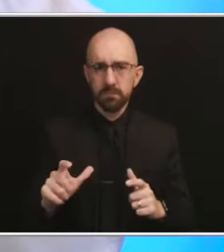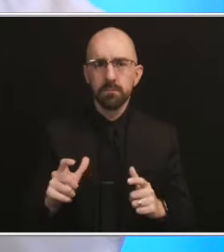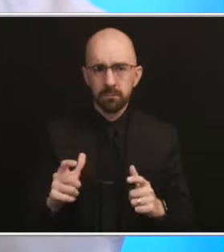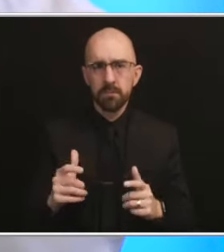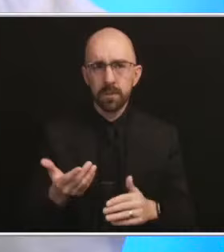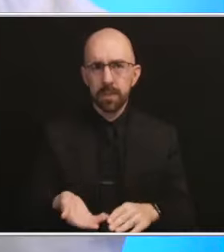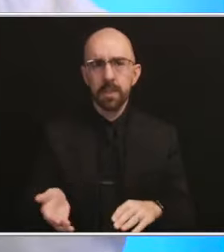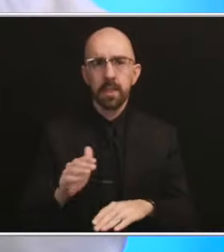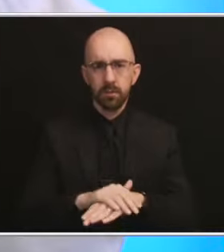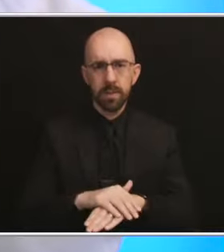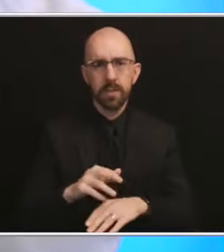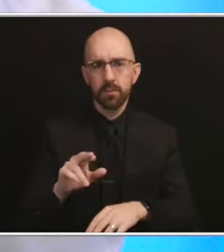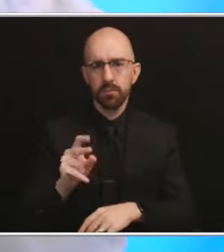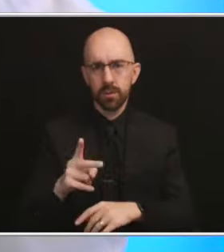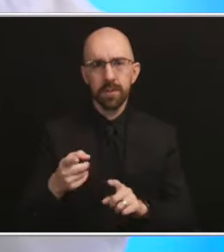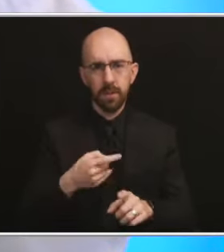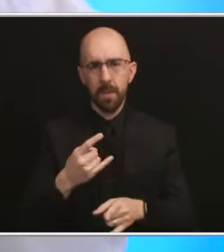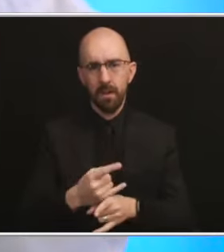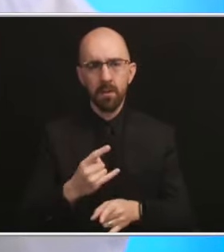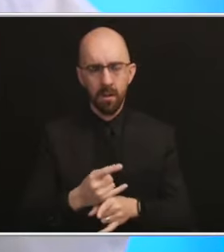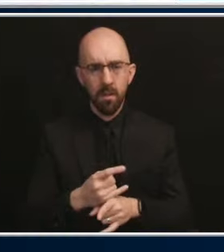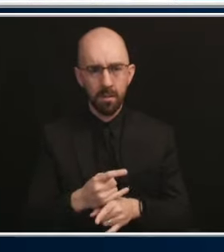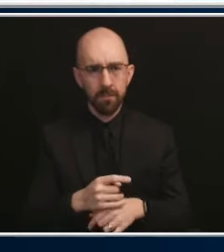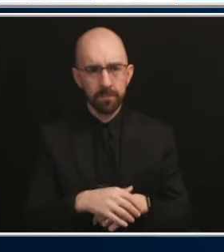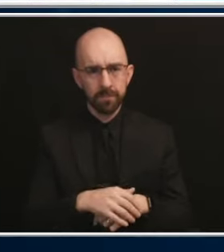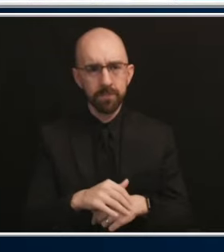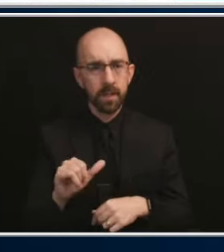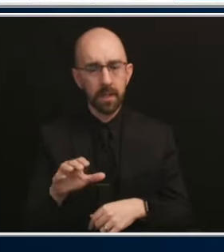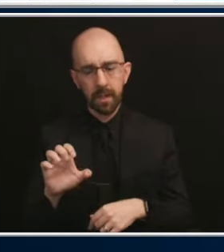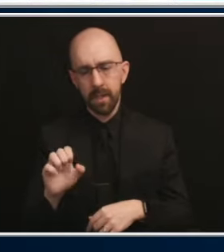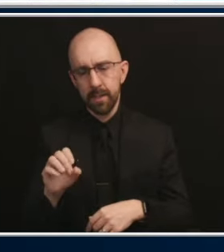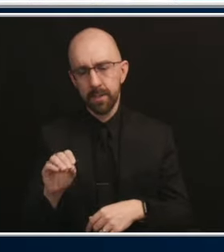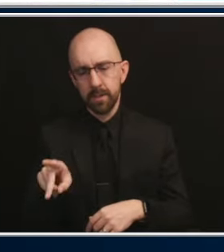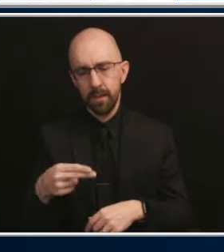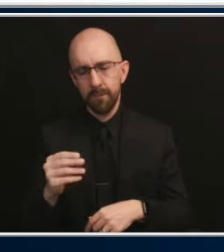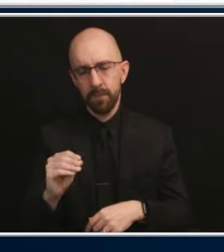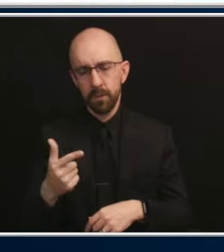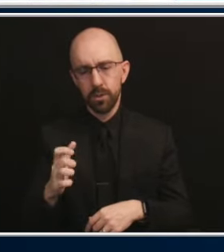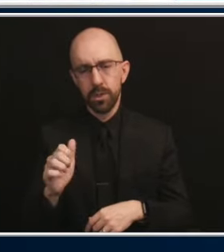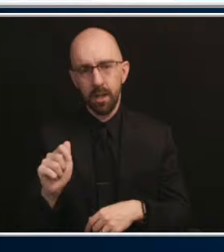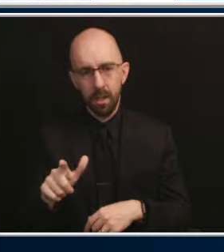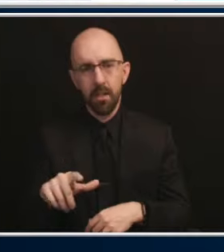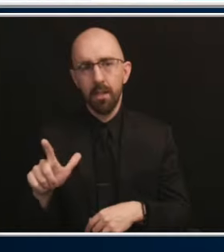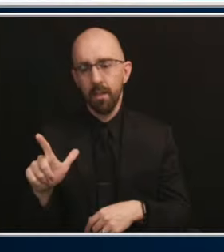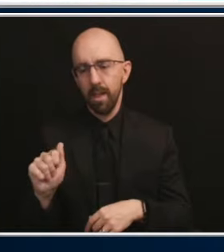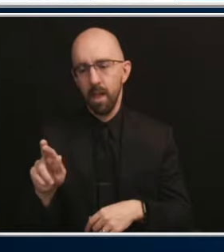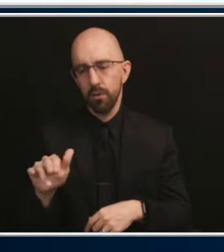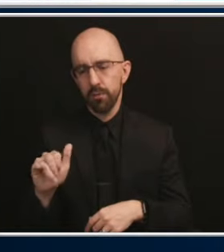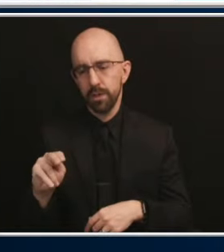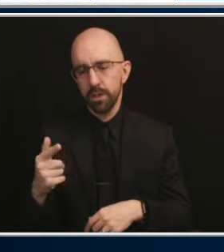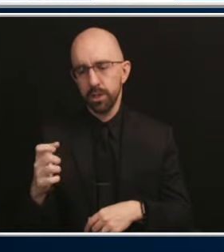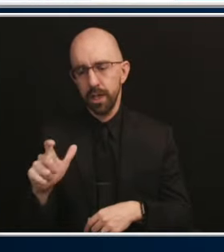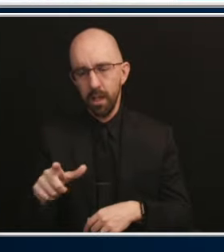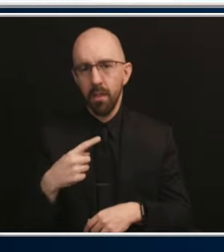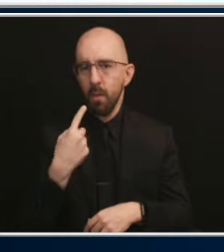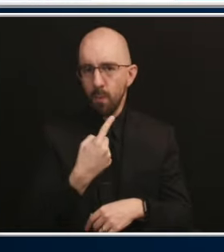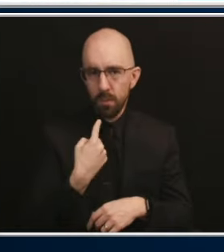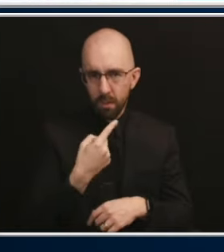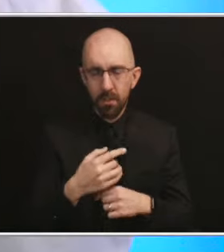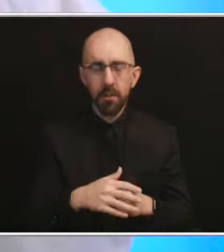in risk from alcohol. Esophageal cancer. Yeah, esophageal all cancer, those things that have the full laryngeal toxic effect cancer, directly there. oral cancer, Yeah. and